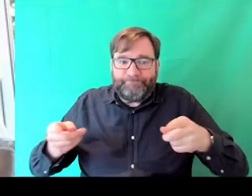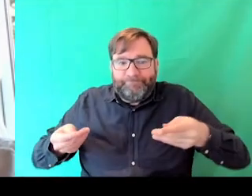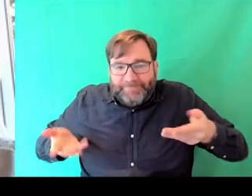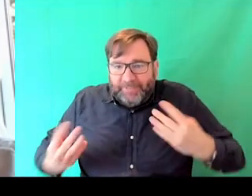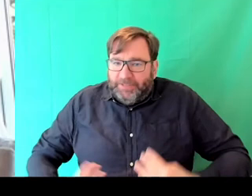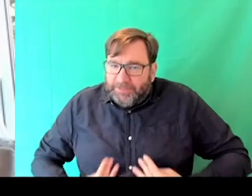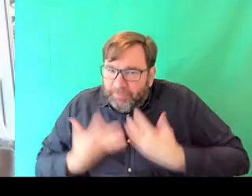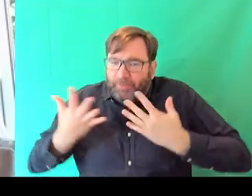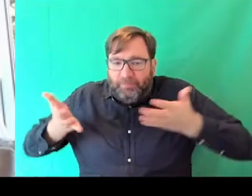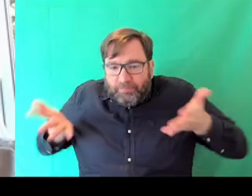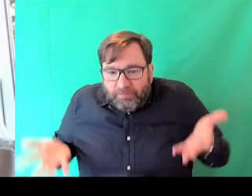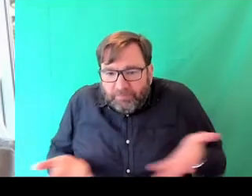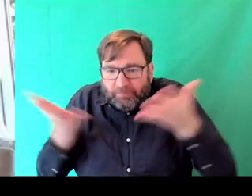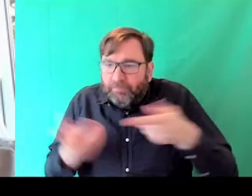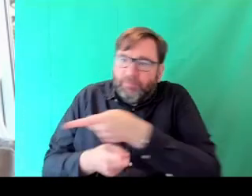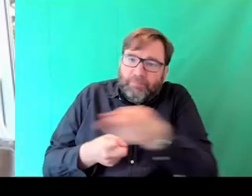that they would touch.